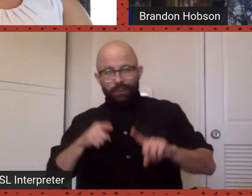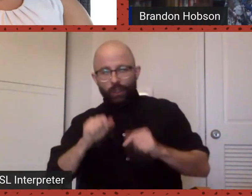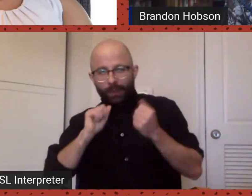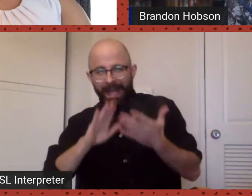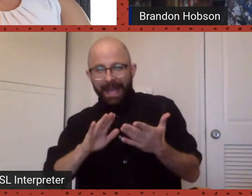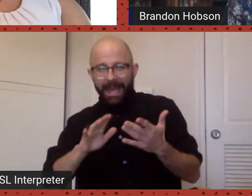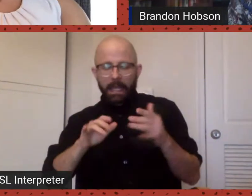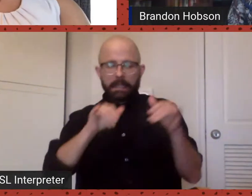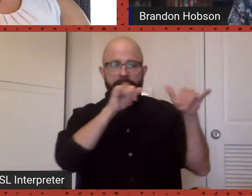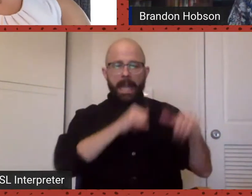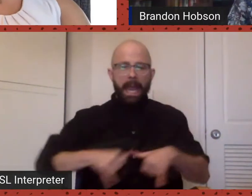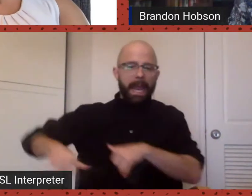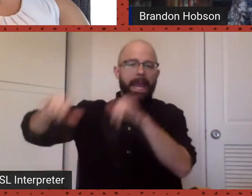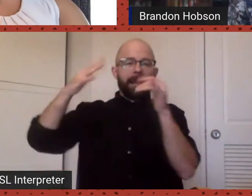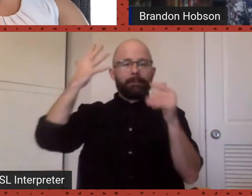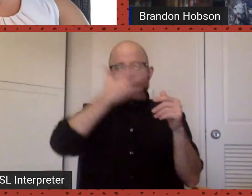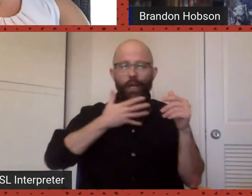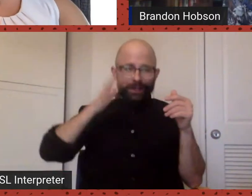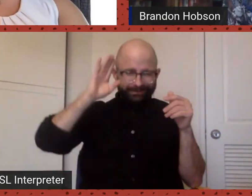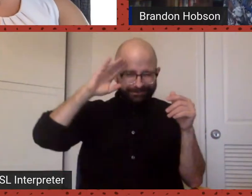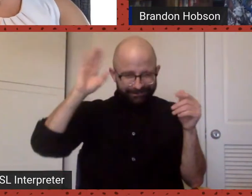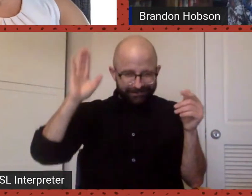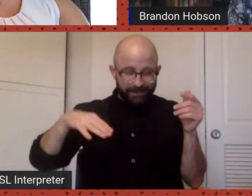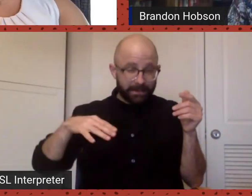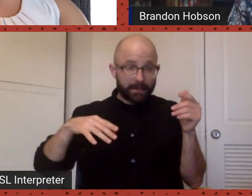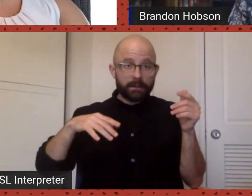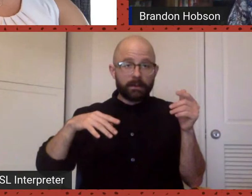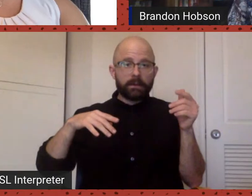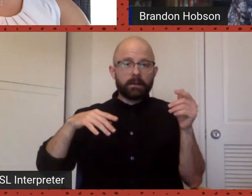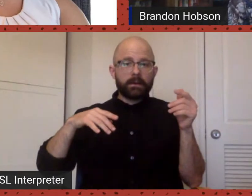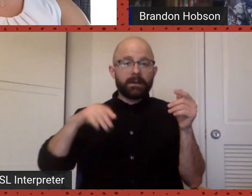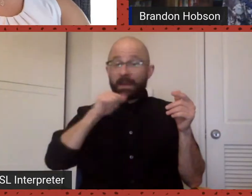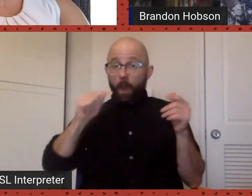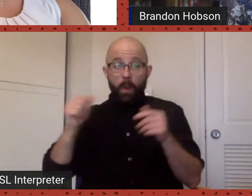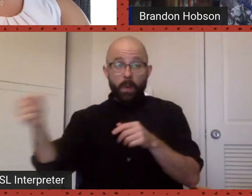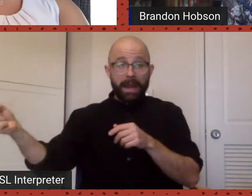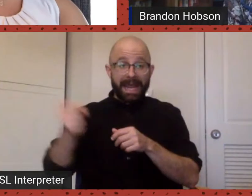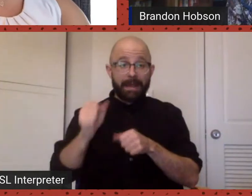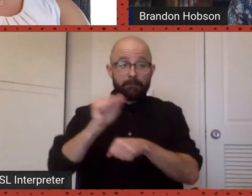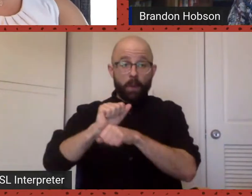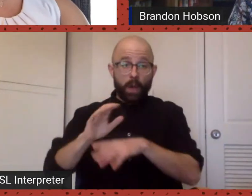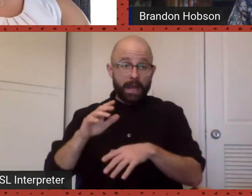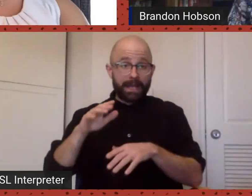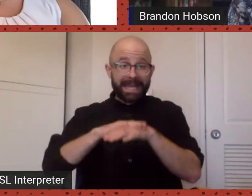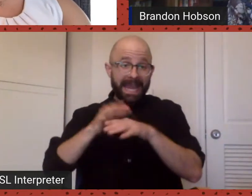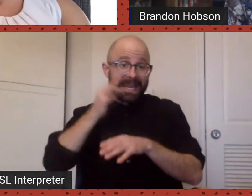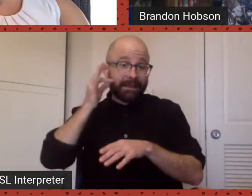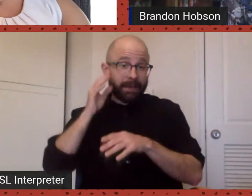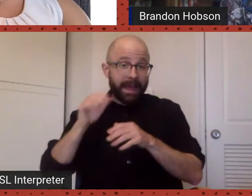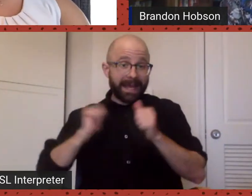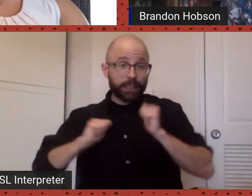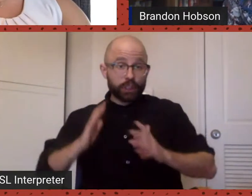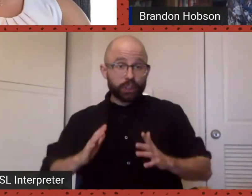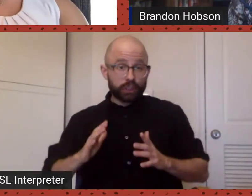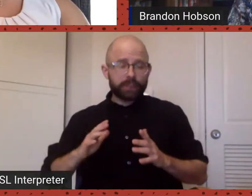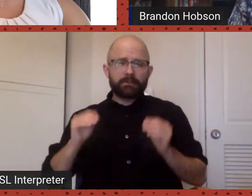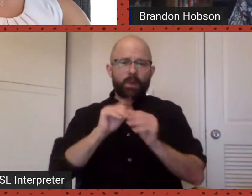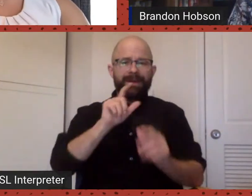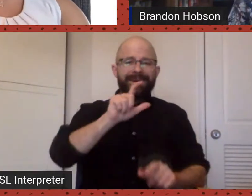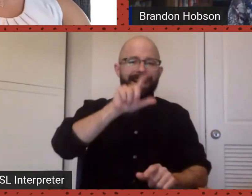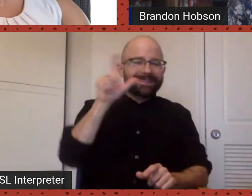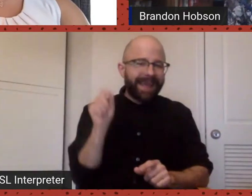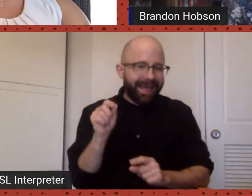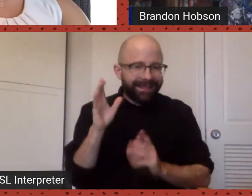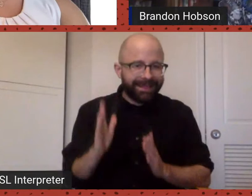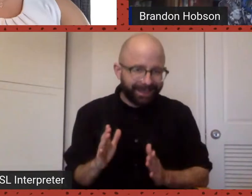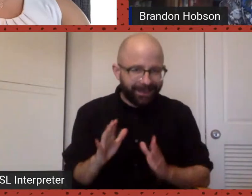same look. You know, there's a time Hollywood didn't even employ native actors. They employed Italian, and you know, so I mean,